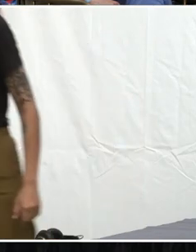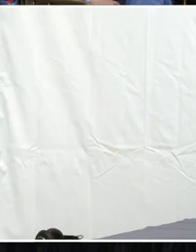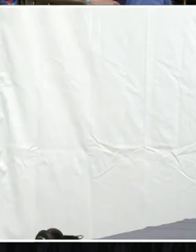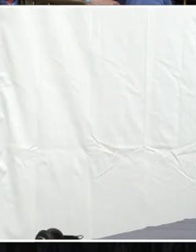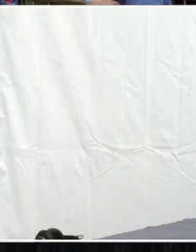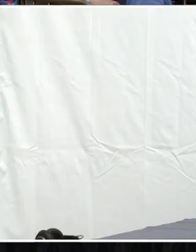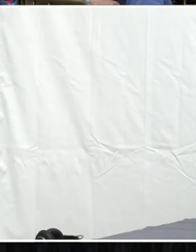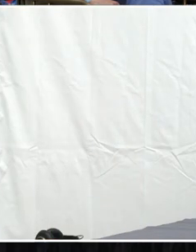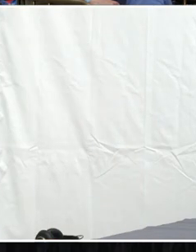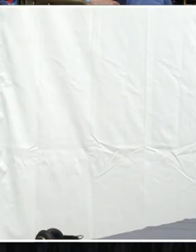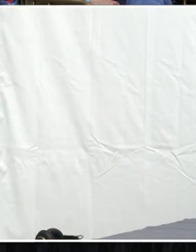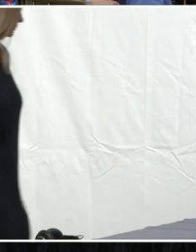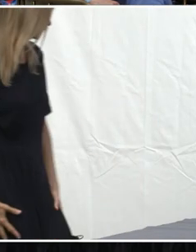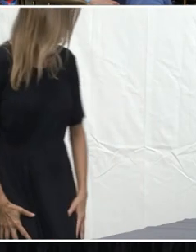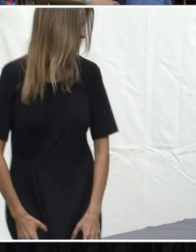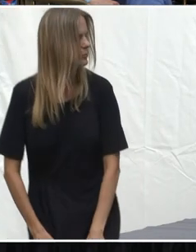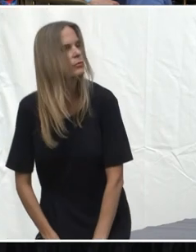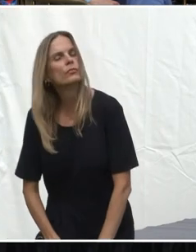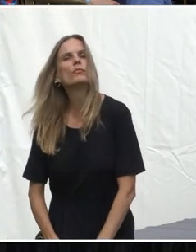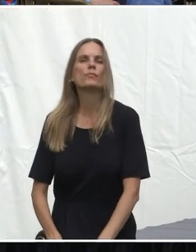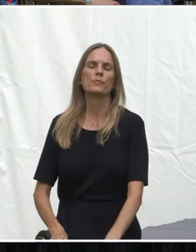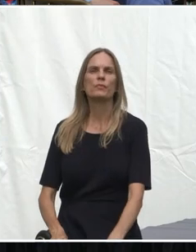have a conversation starter with your kids in school.